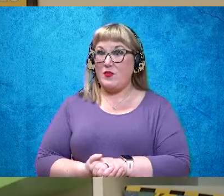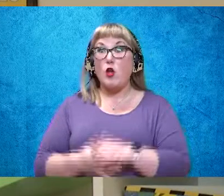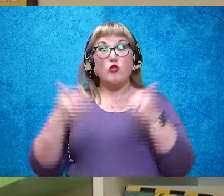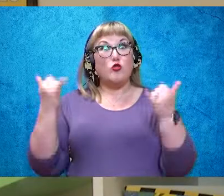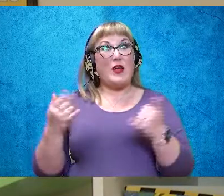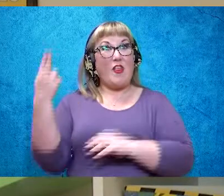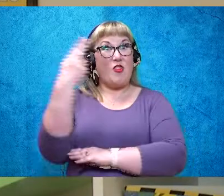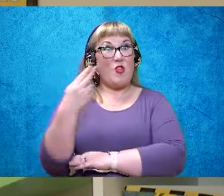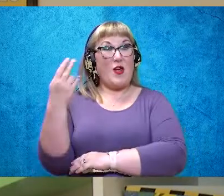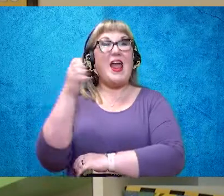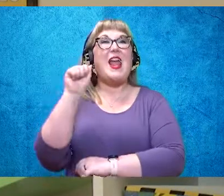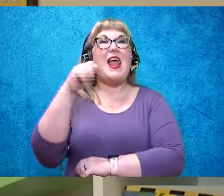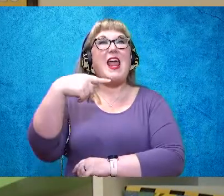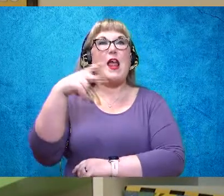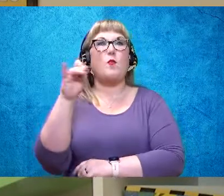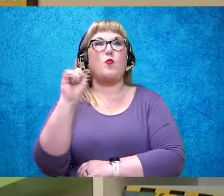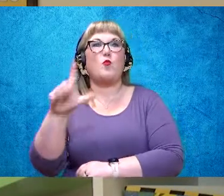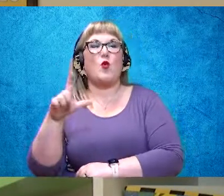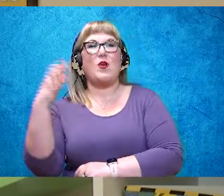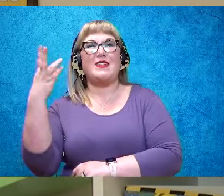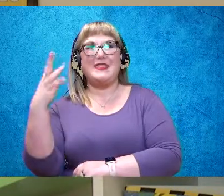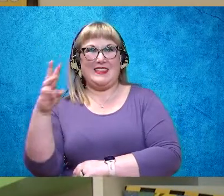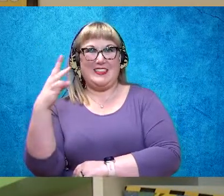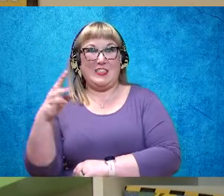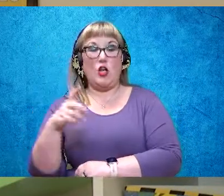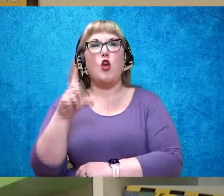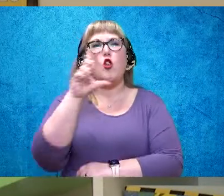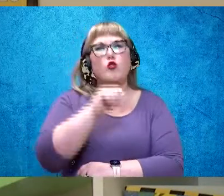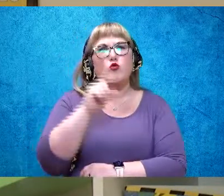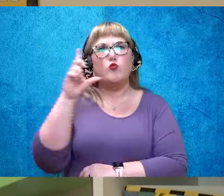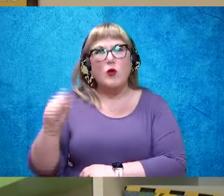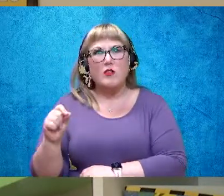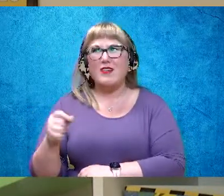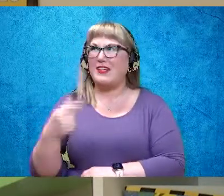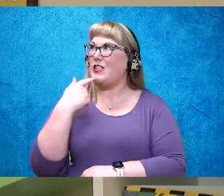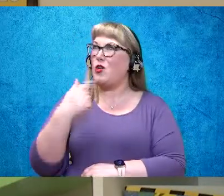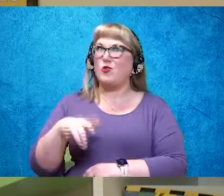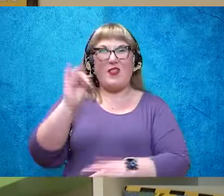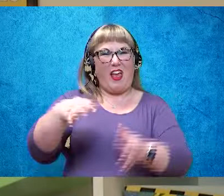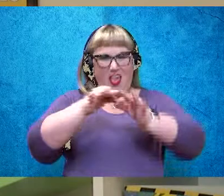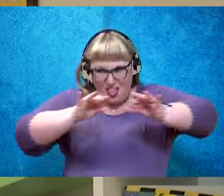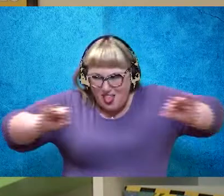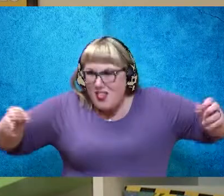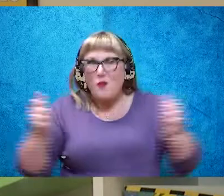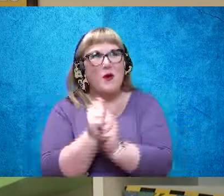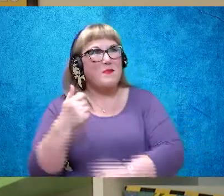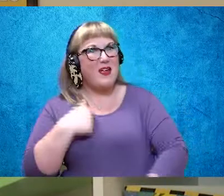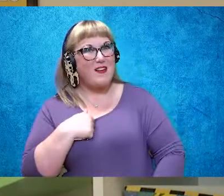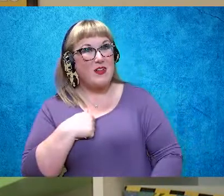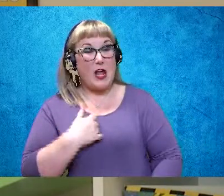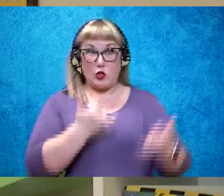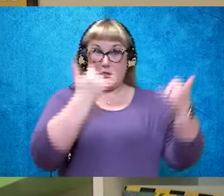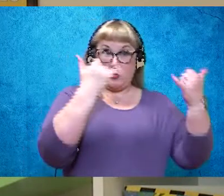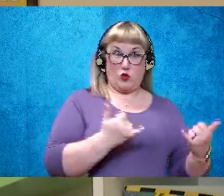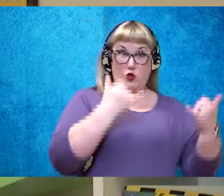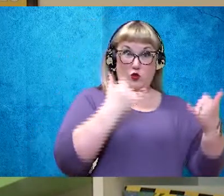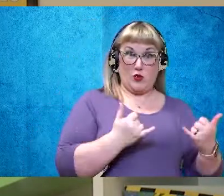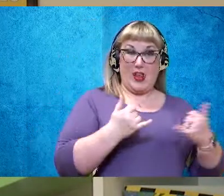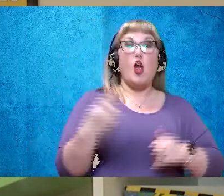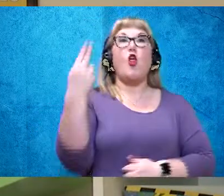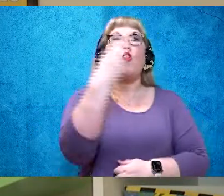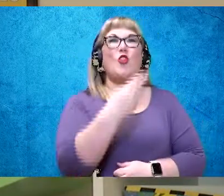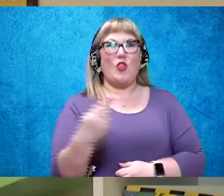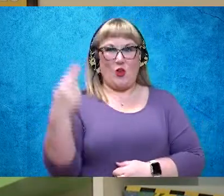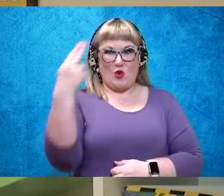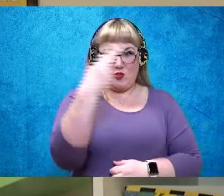16th, 2020. Can you say that big, long sentence with me? Today is